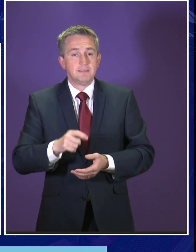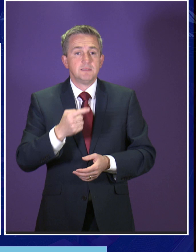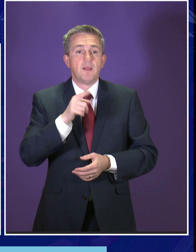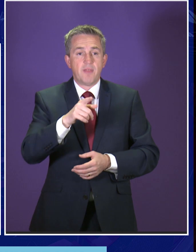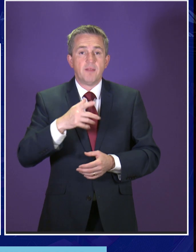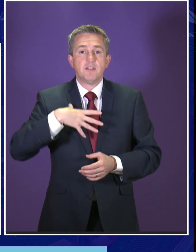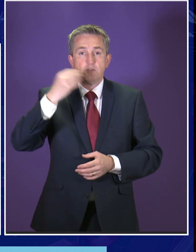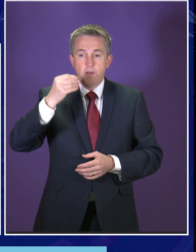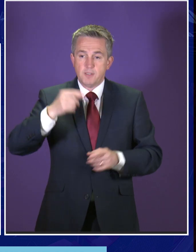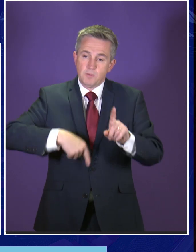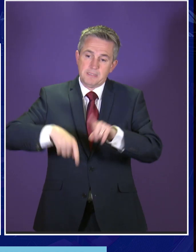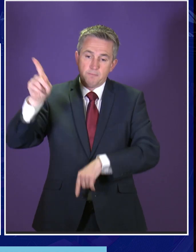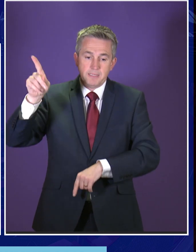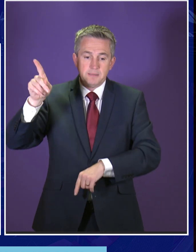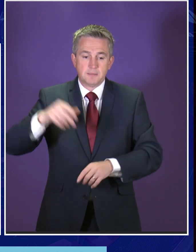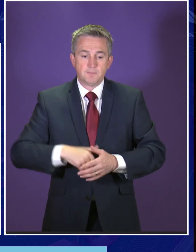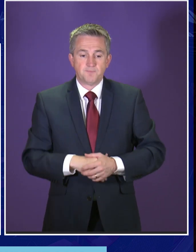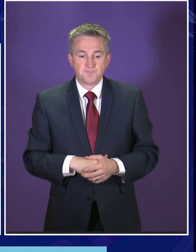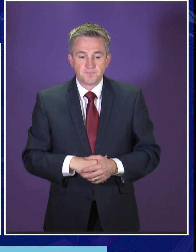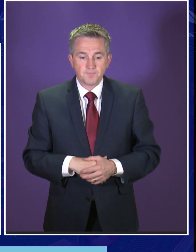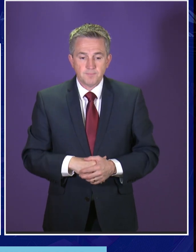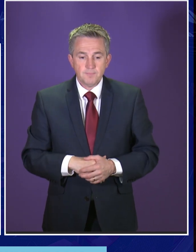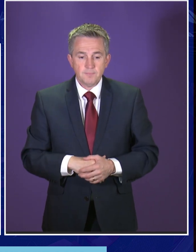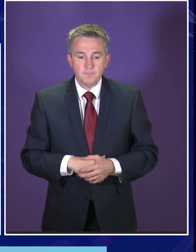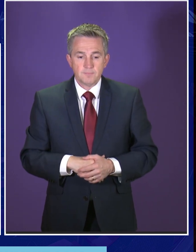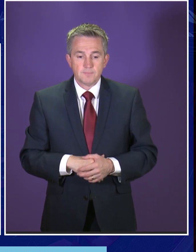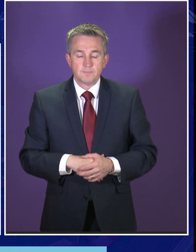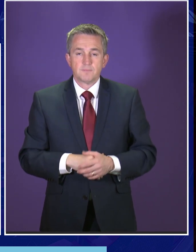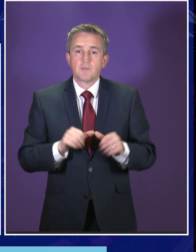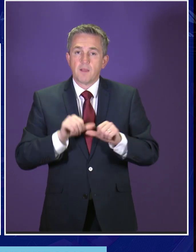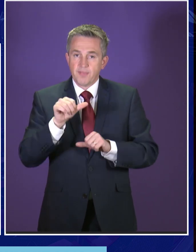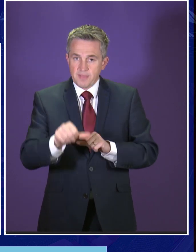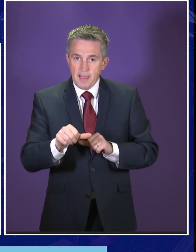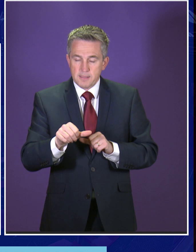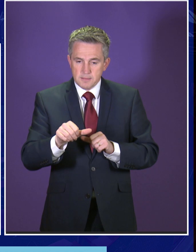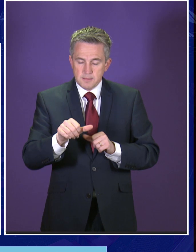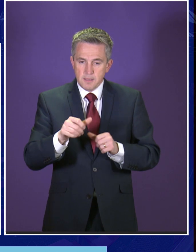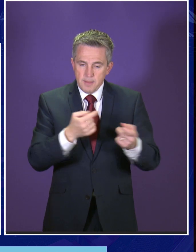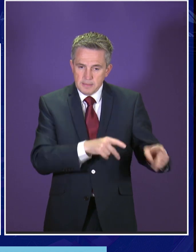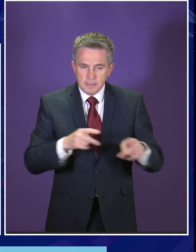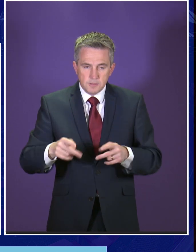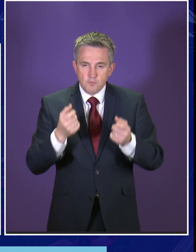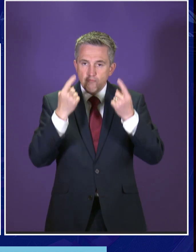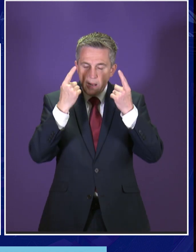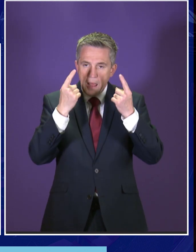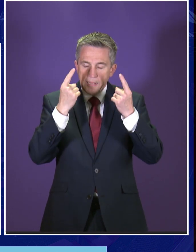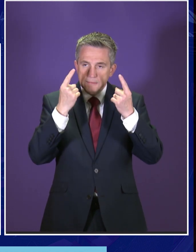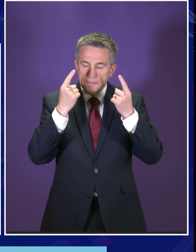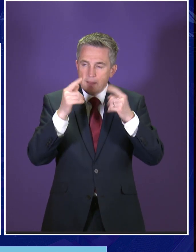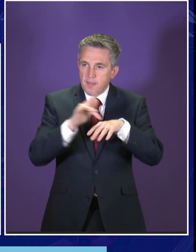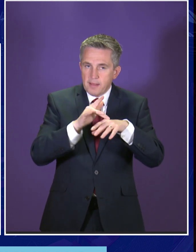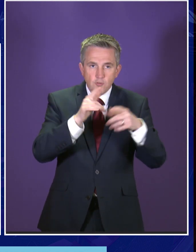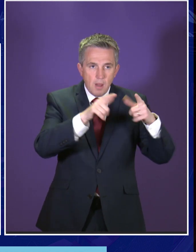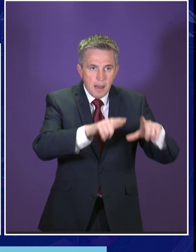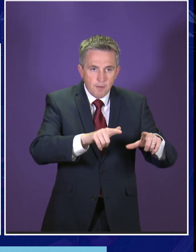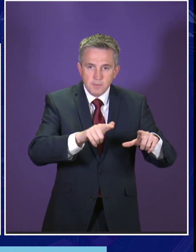spirits. What followed was a complex set of negotiations where the dancers understood the theatrical language and the